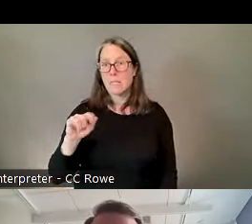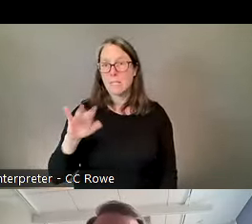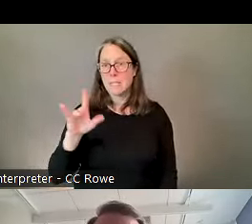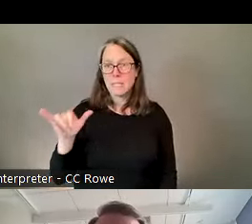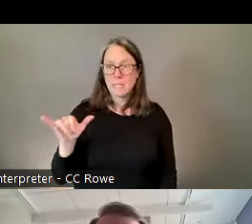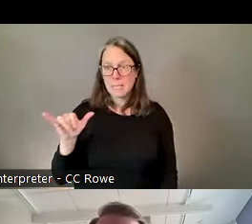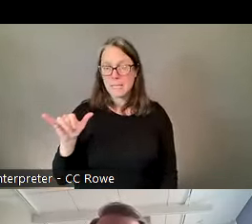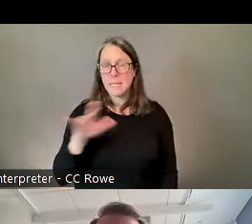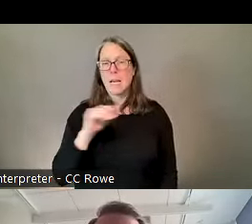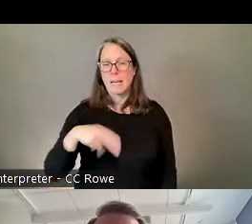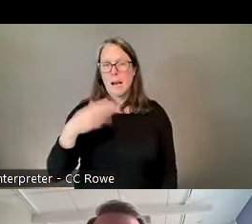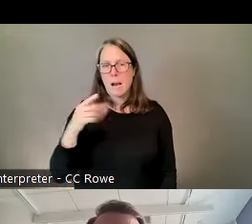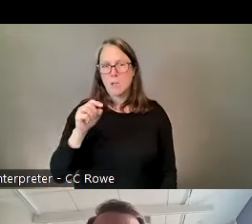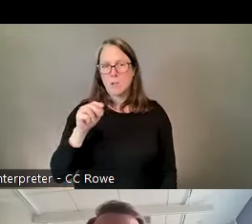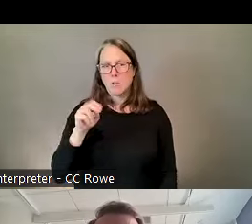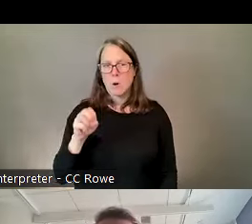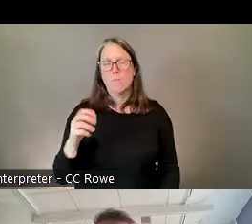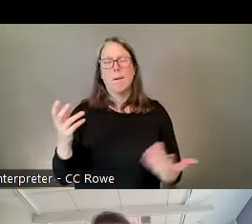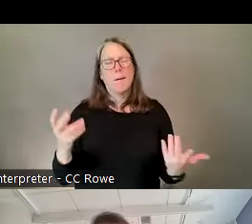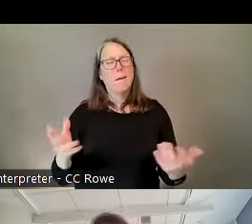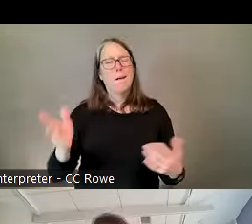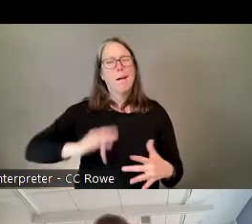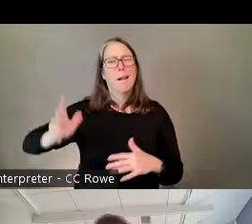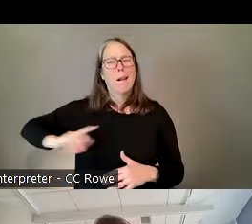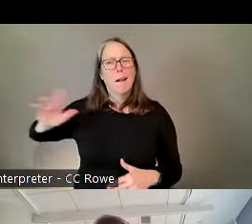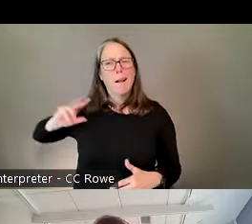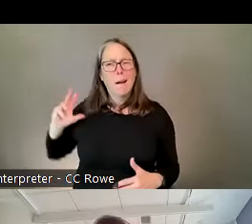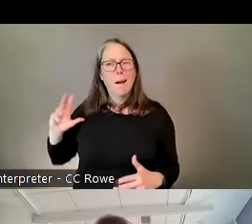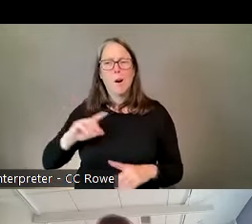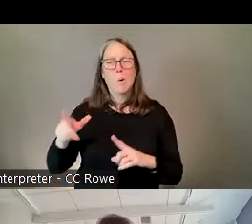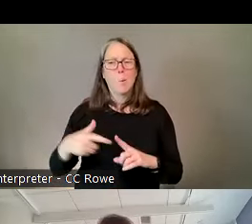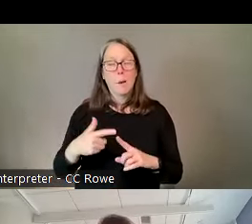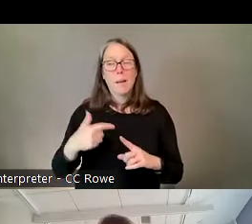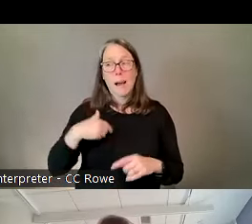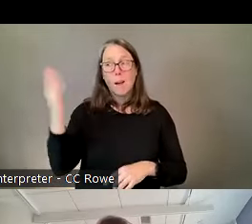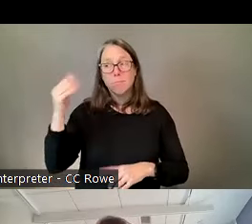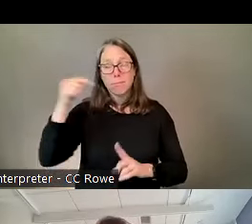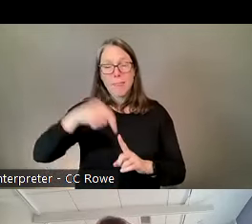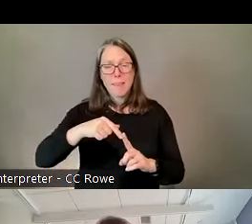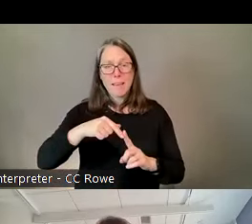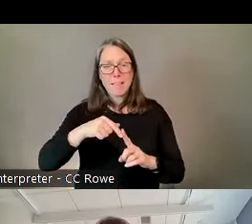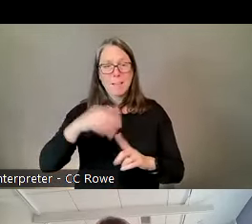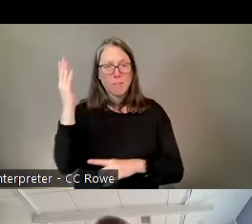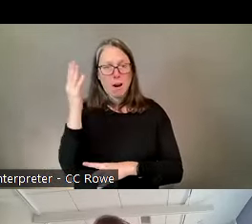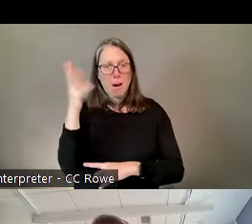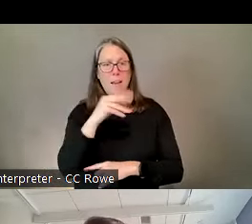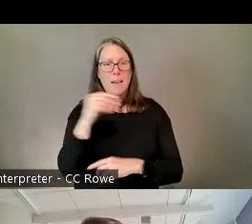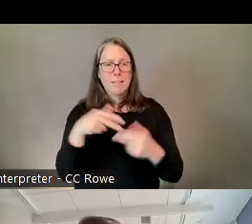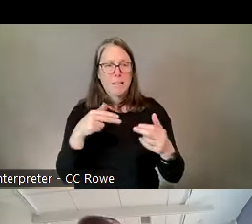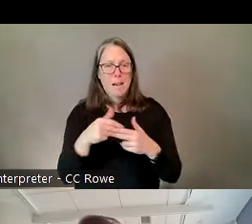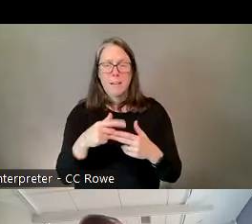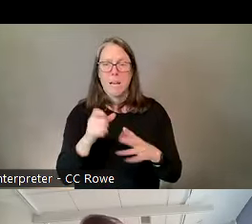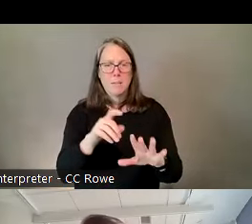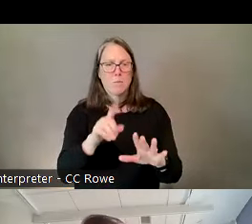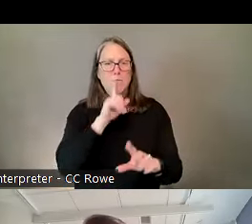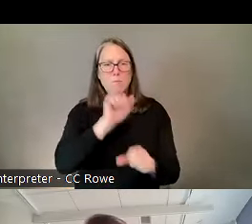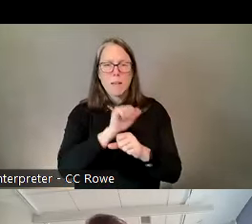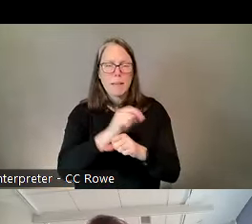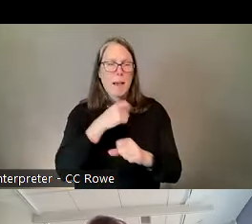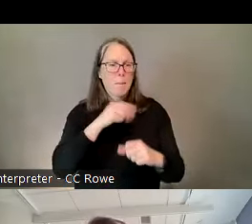it. Classically, and years ago when I had given this talk and had this slide, it's been built in different ways.